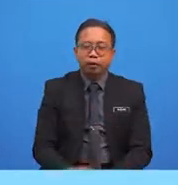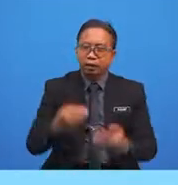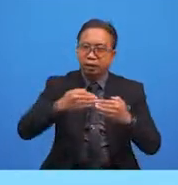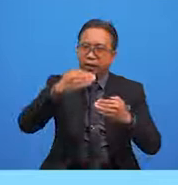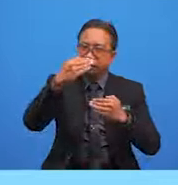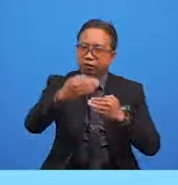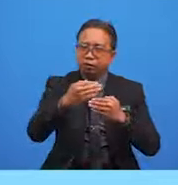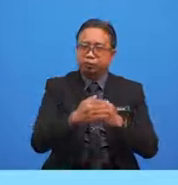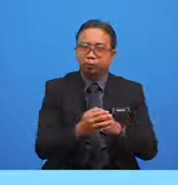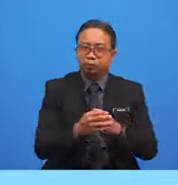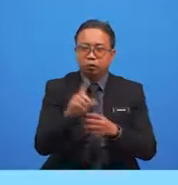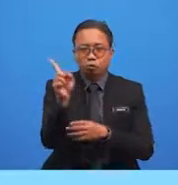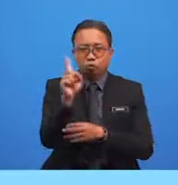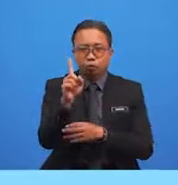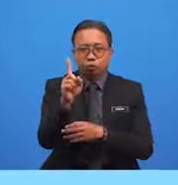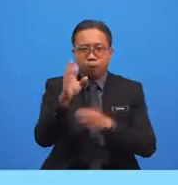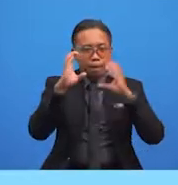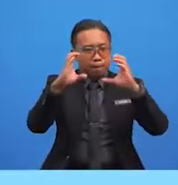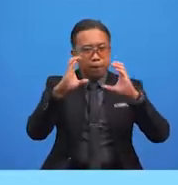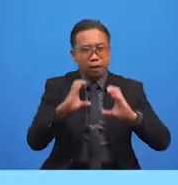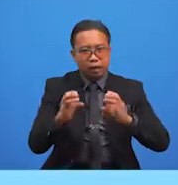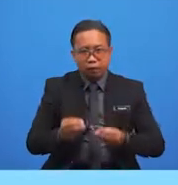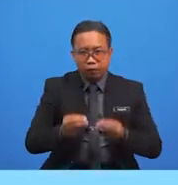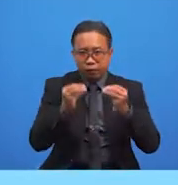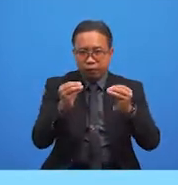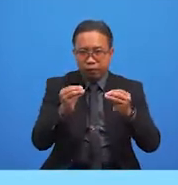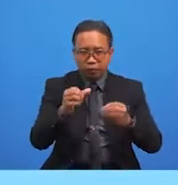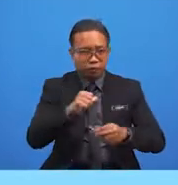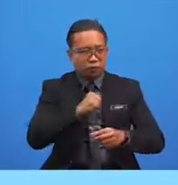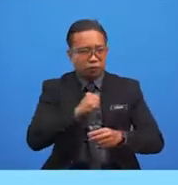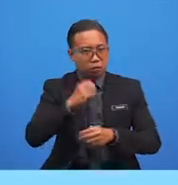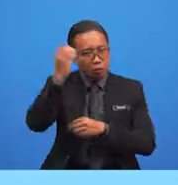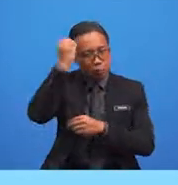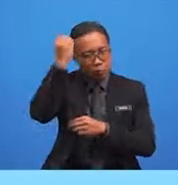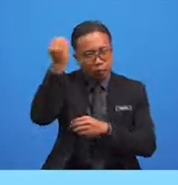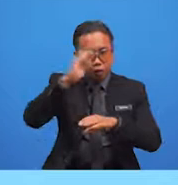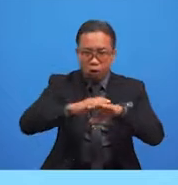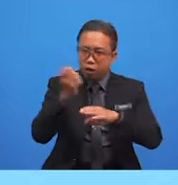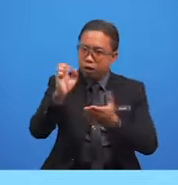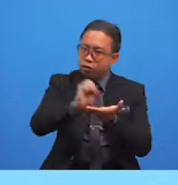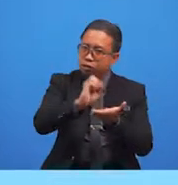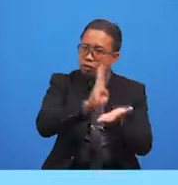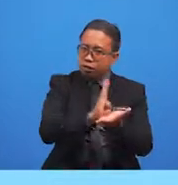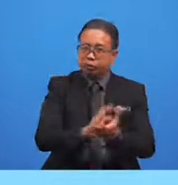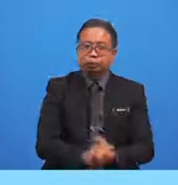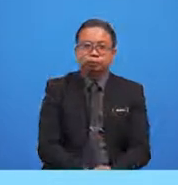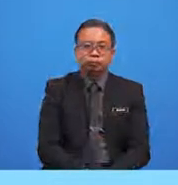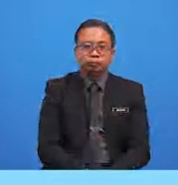Next, which paragraph gives a personal opinion on the subject?